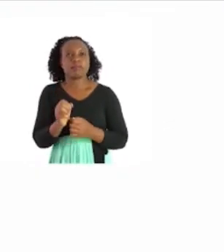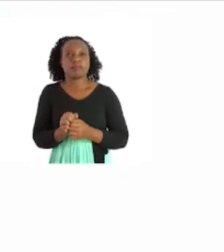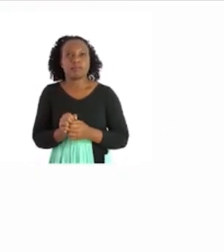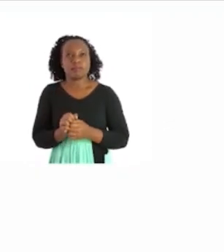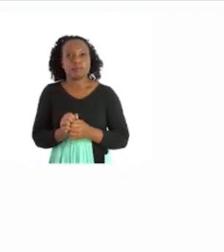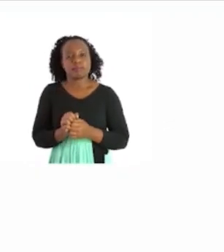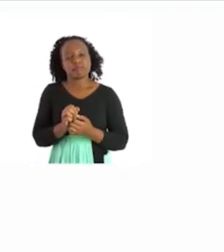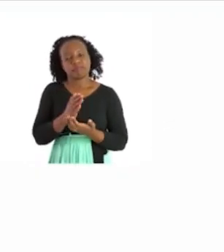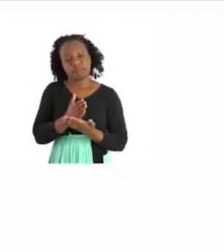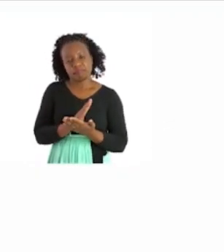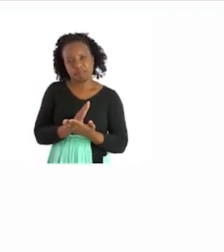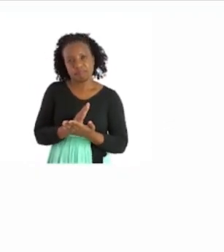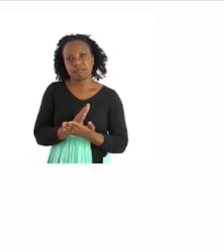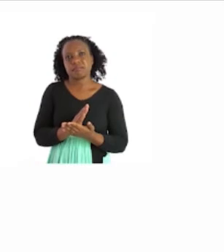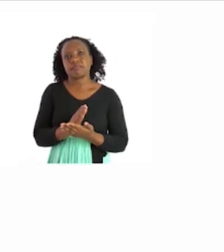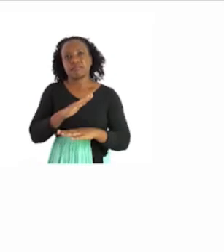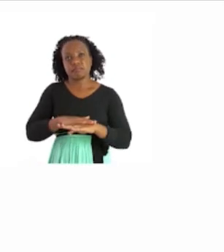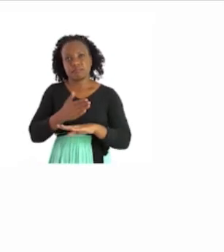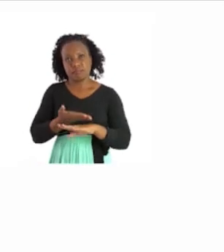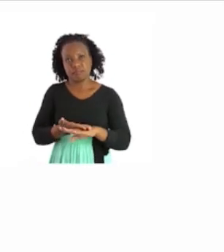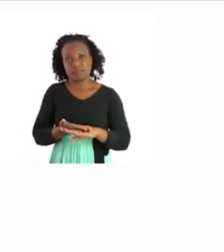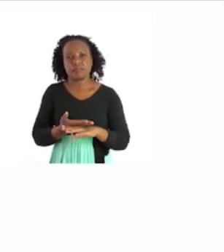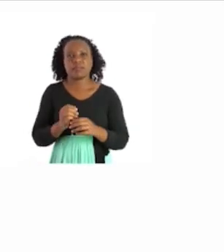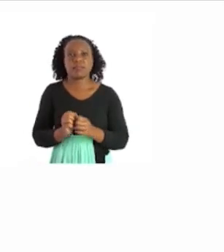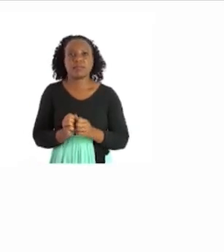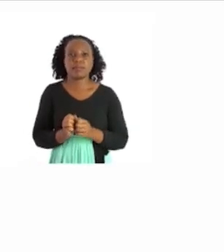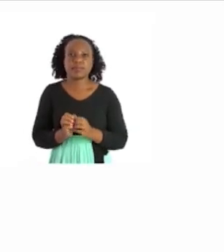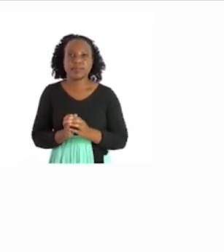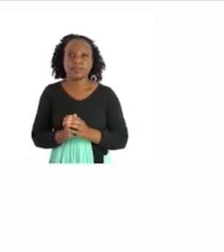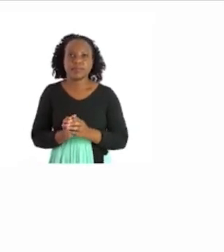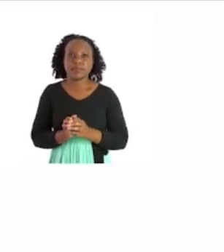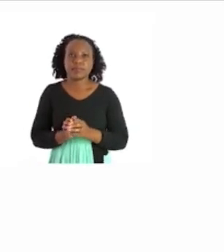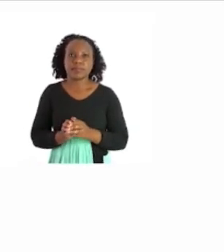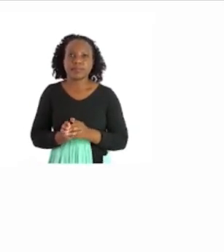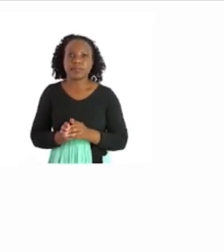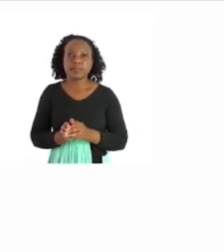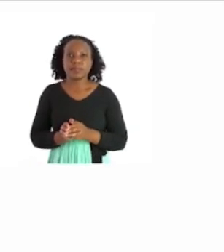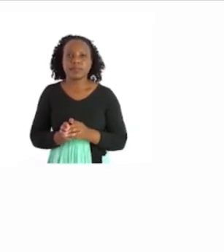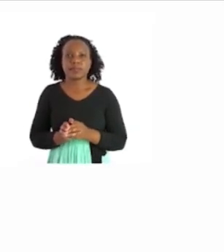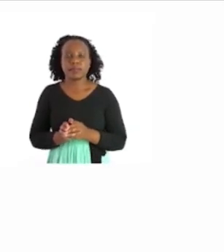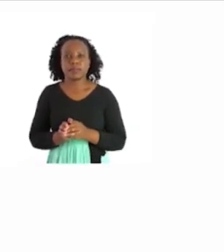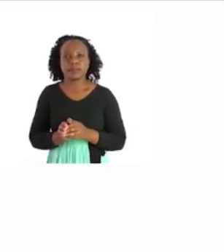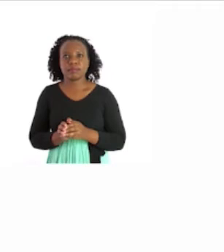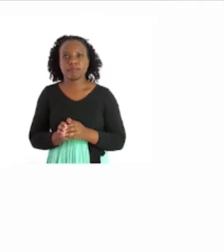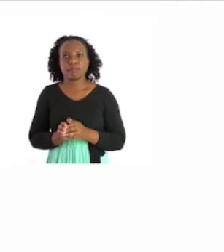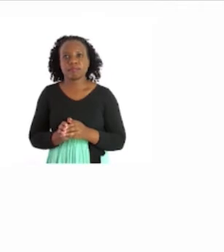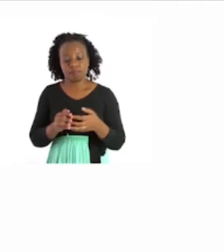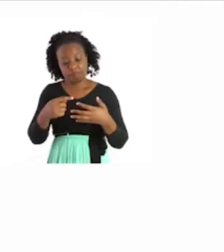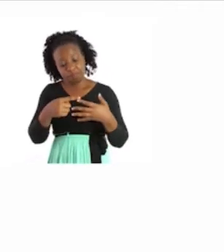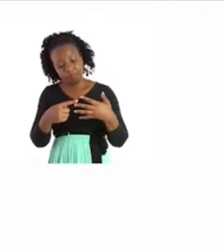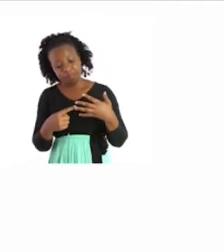few examples of abstract nouns. Right. Now, the few examples